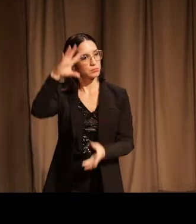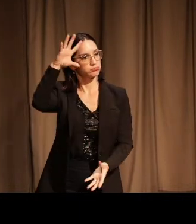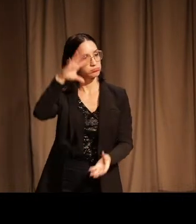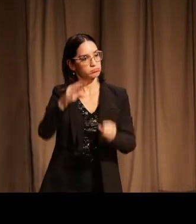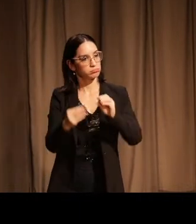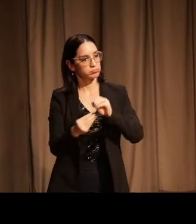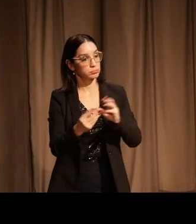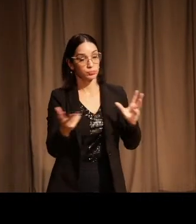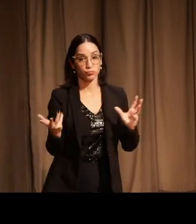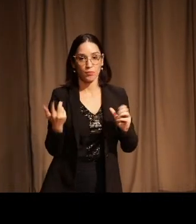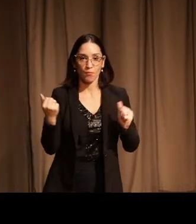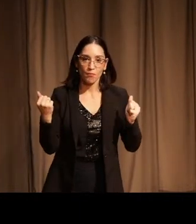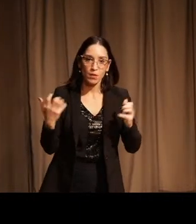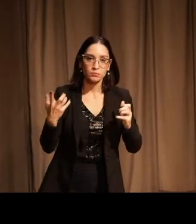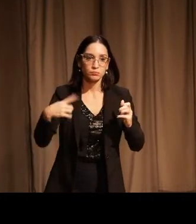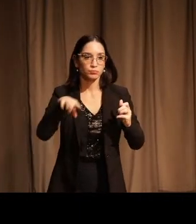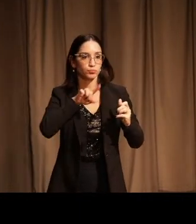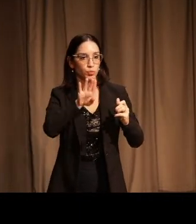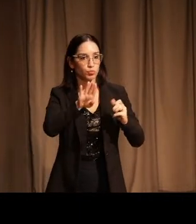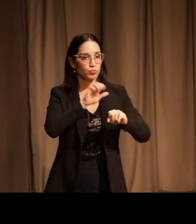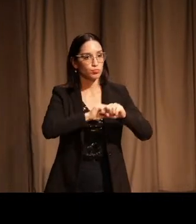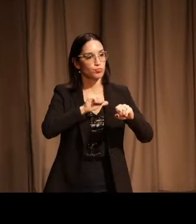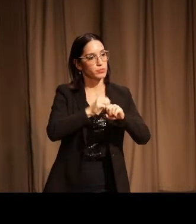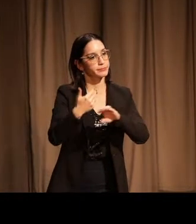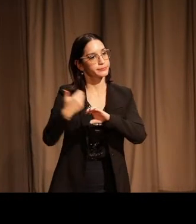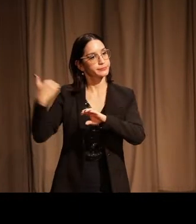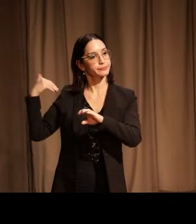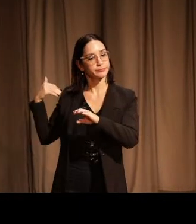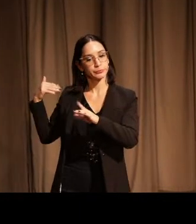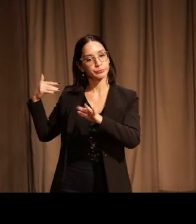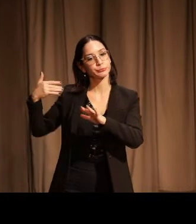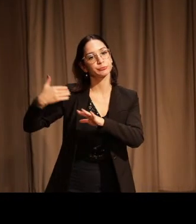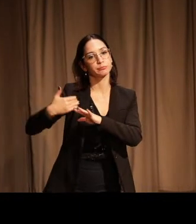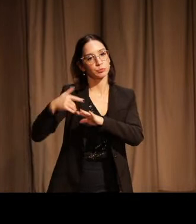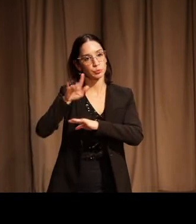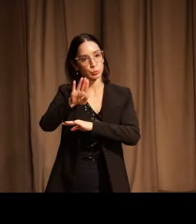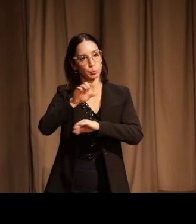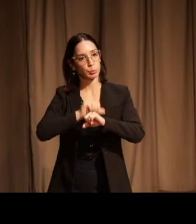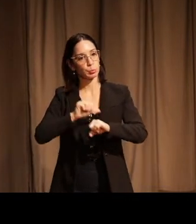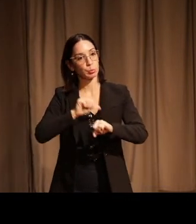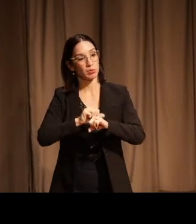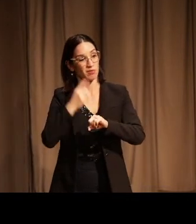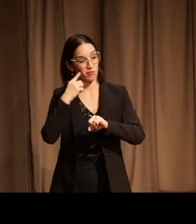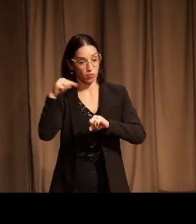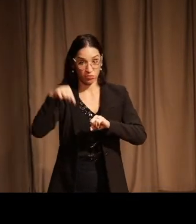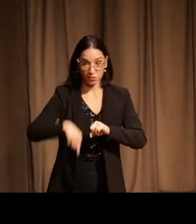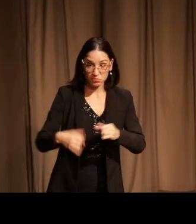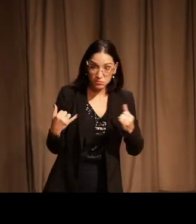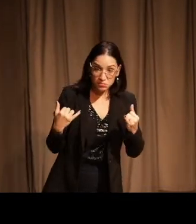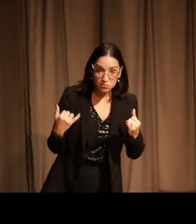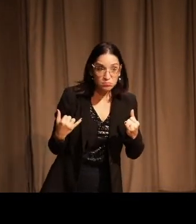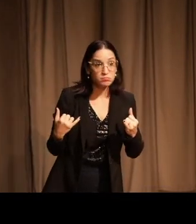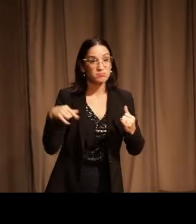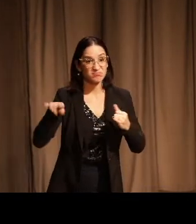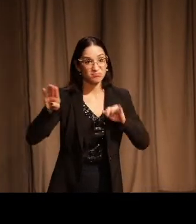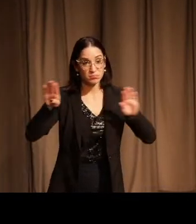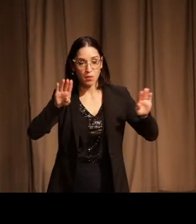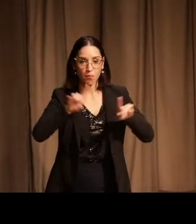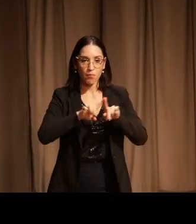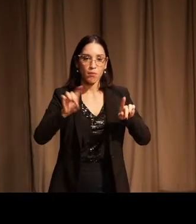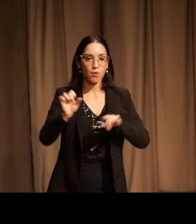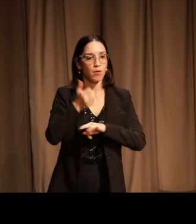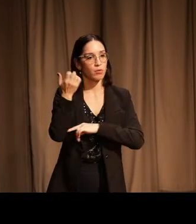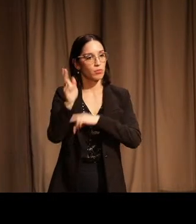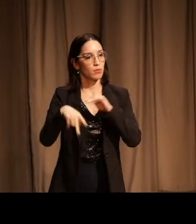summarizes a lot of what you do in your work, because not only for this exhibition, but in other paintings as well, where there's